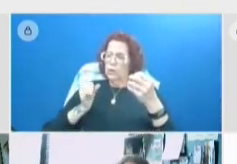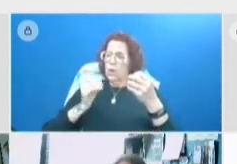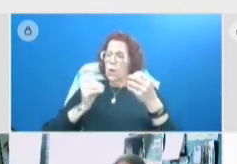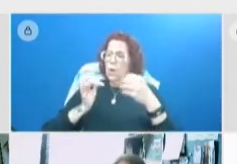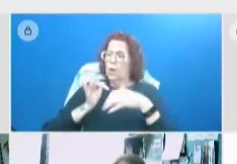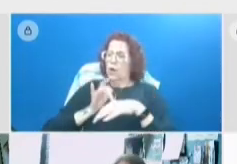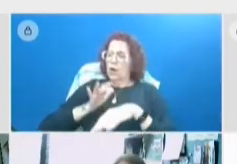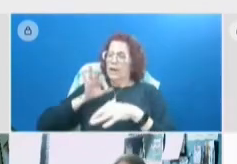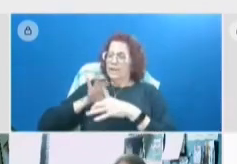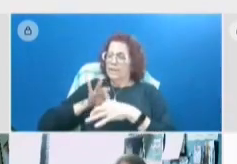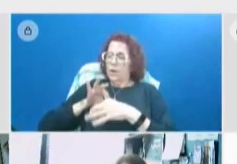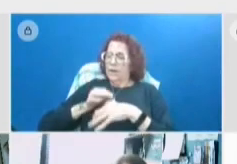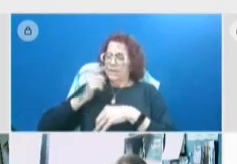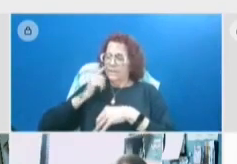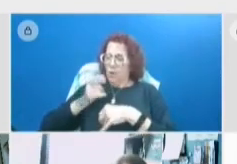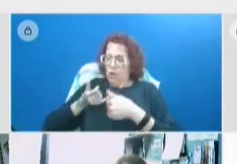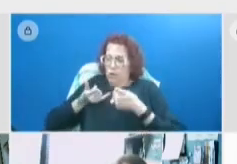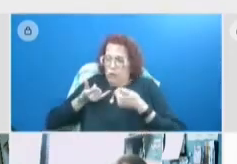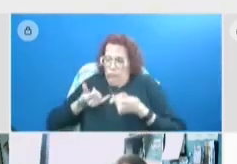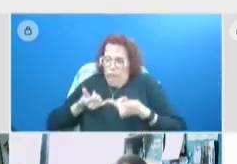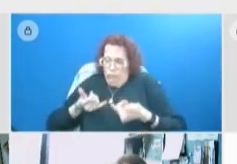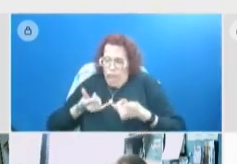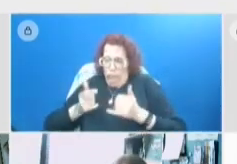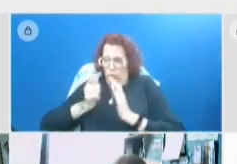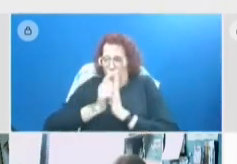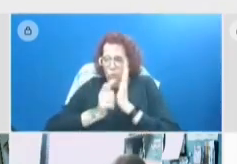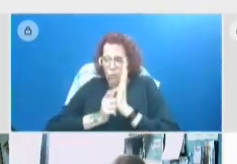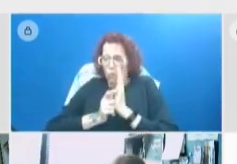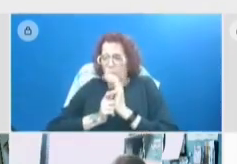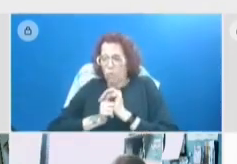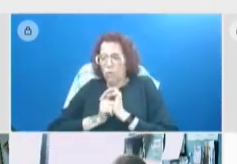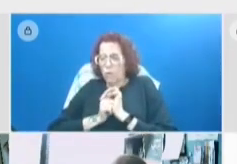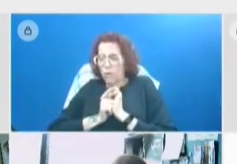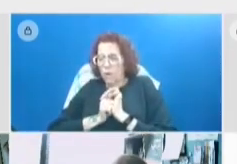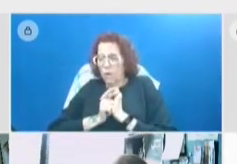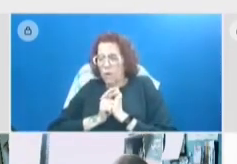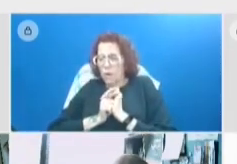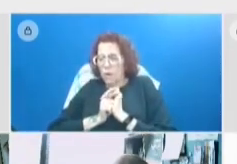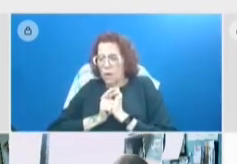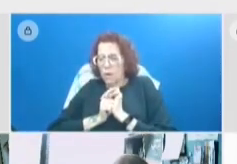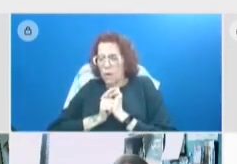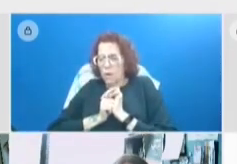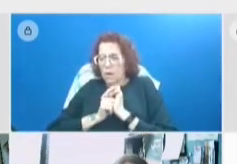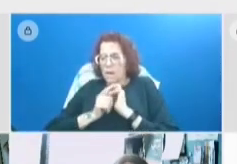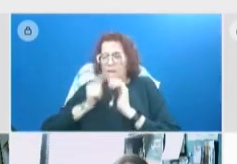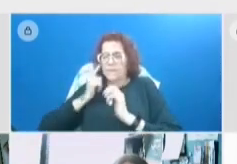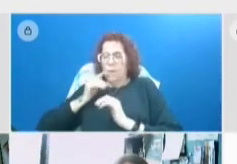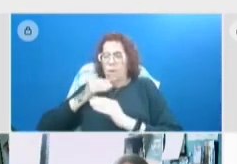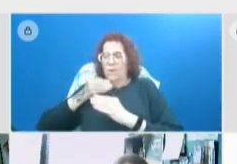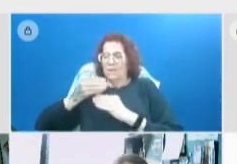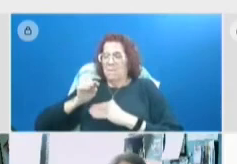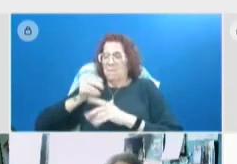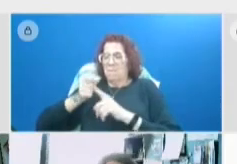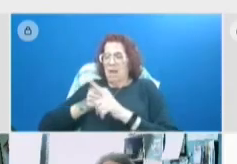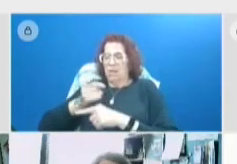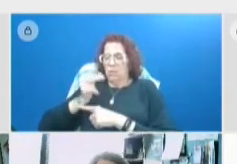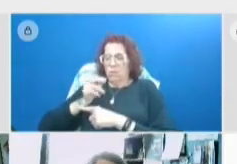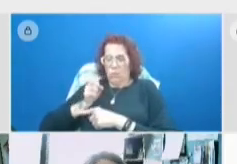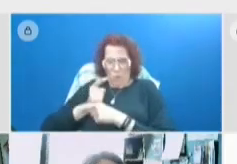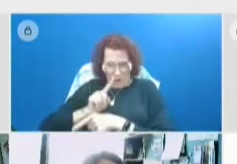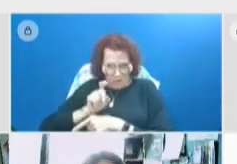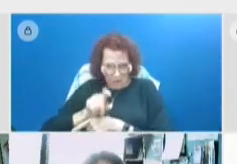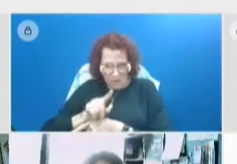law in the county of Albany in June. Is that a correct reading of the hear all those words,